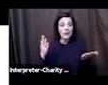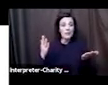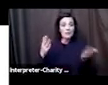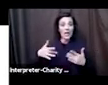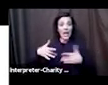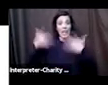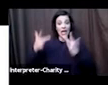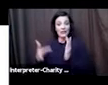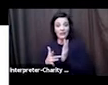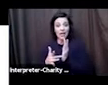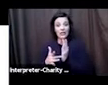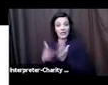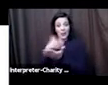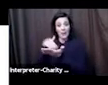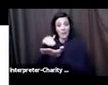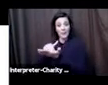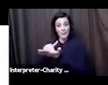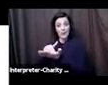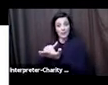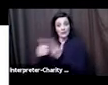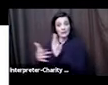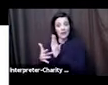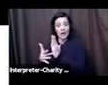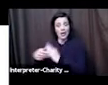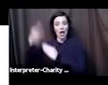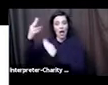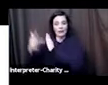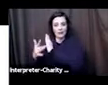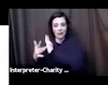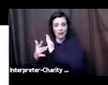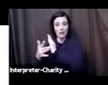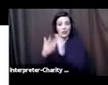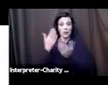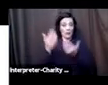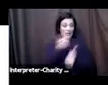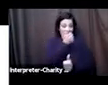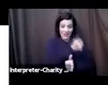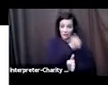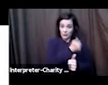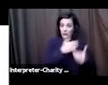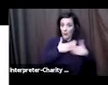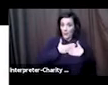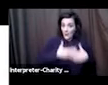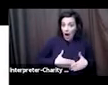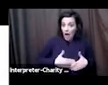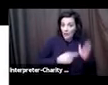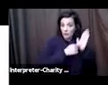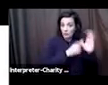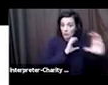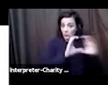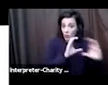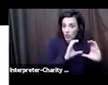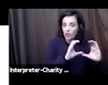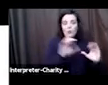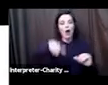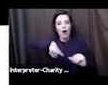all going to include something extra, not just what the person's able to do themselves with their body. So you will see that it